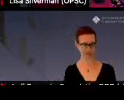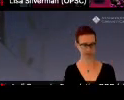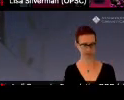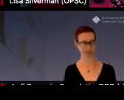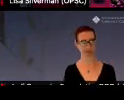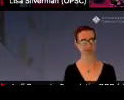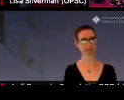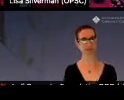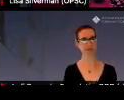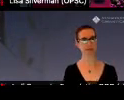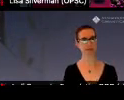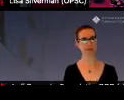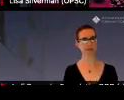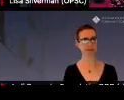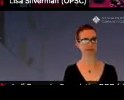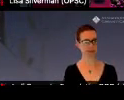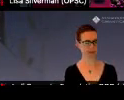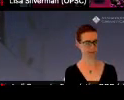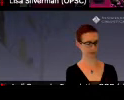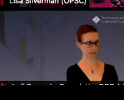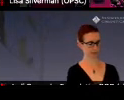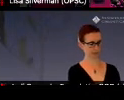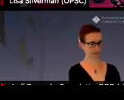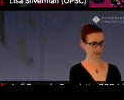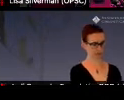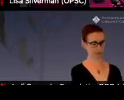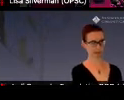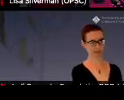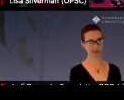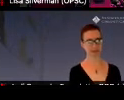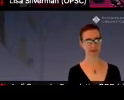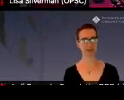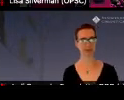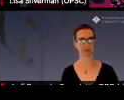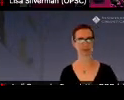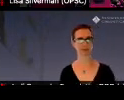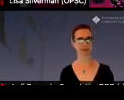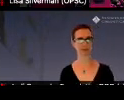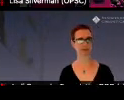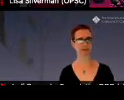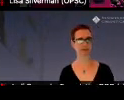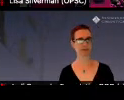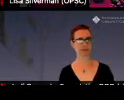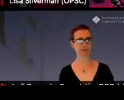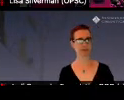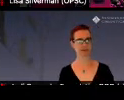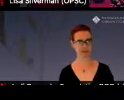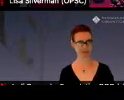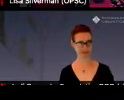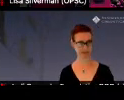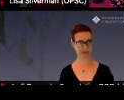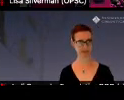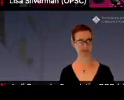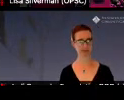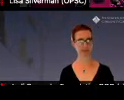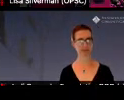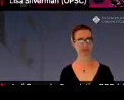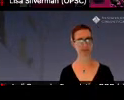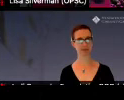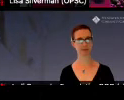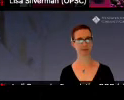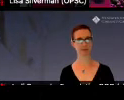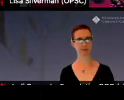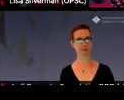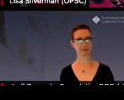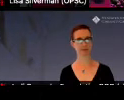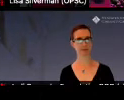And then we will get started here. I'm going to give people just a second here to keep responding to our poll.